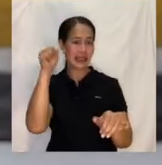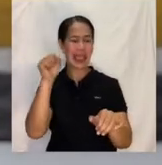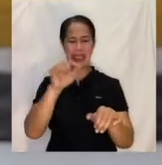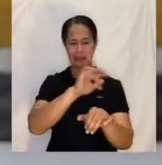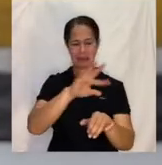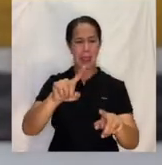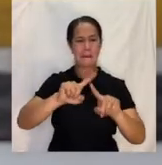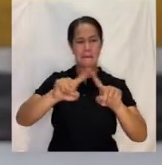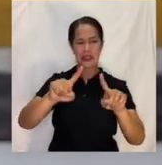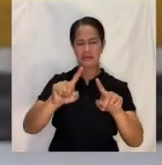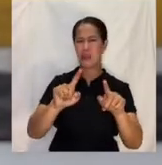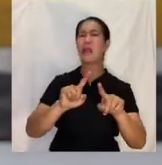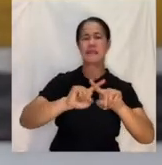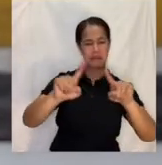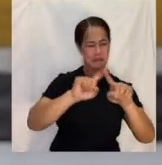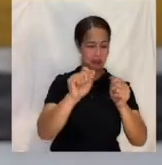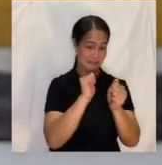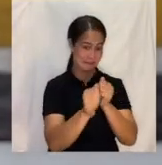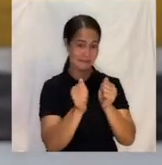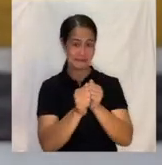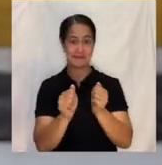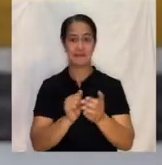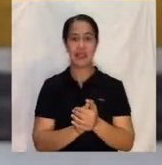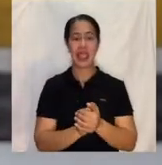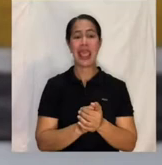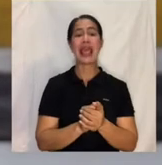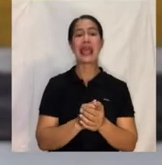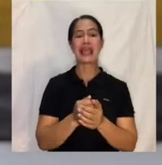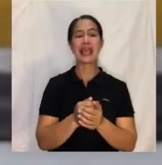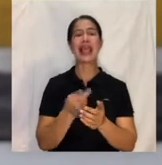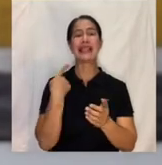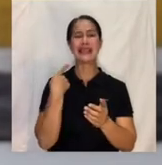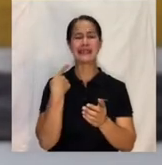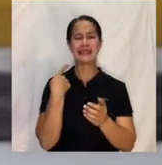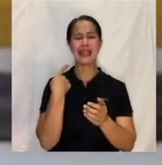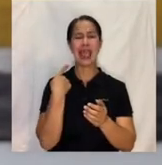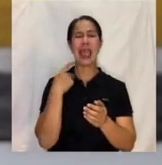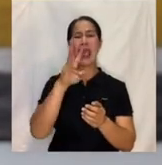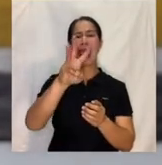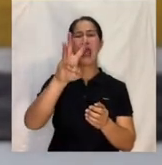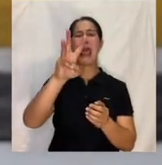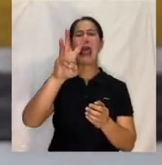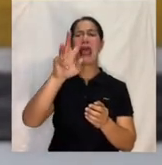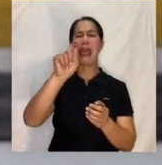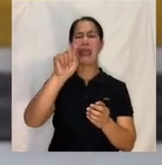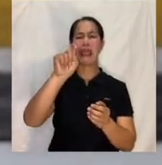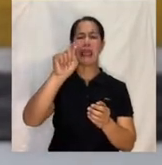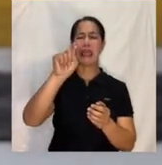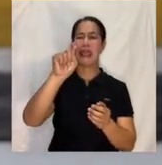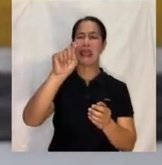and spelling, but with different meanings. Let's take the word watch.